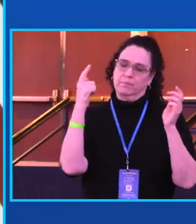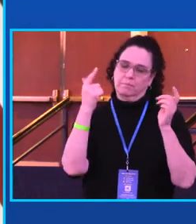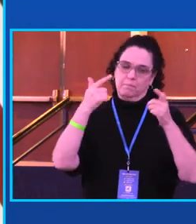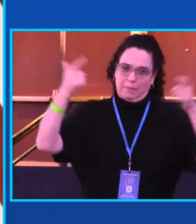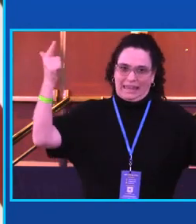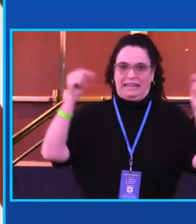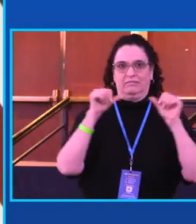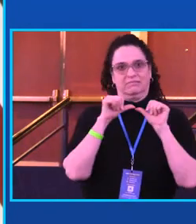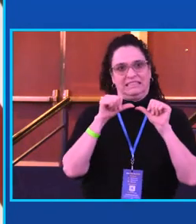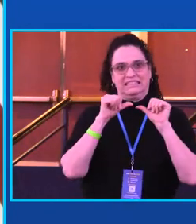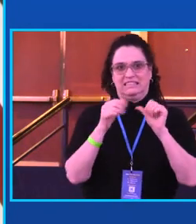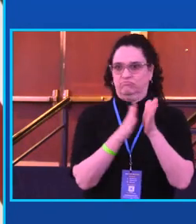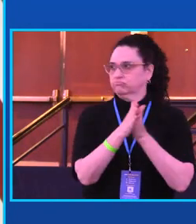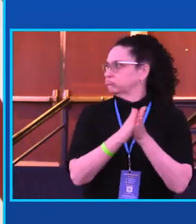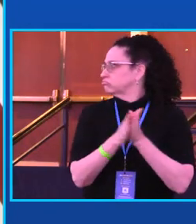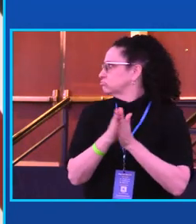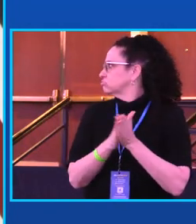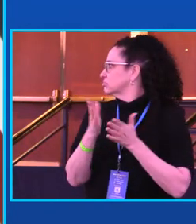to work. Thanks, everybody.